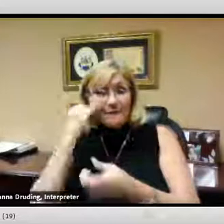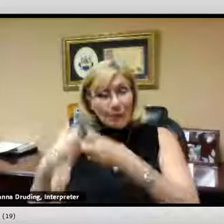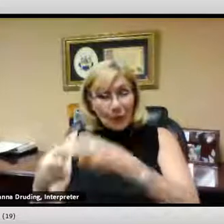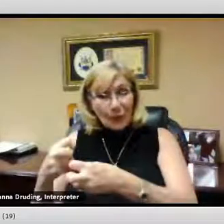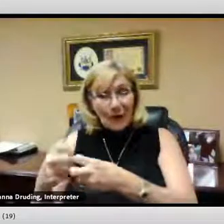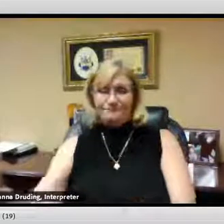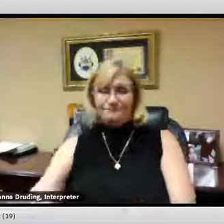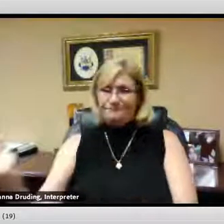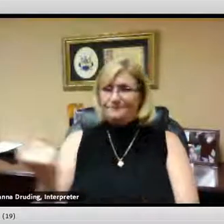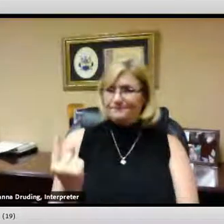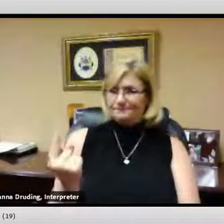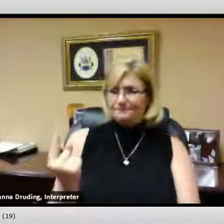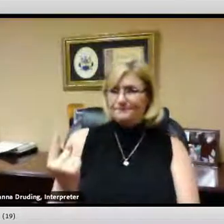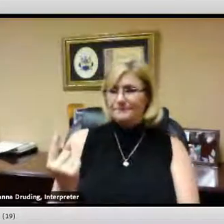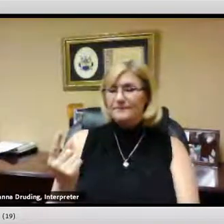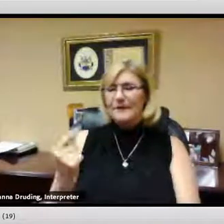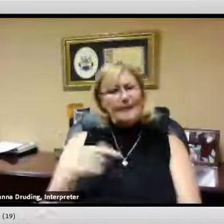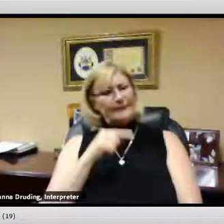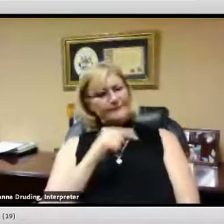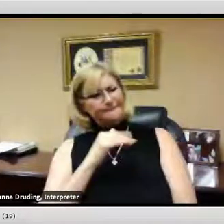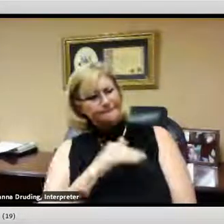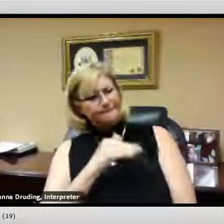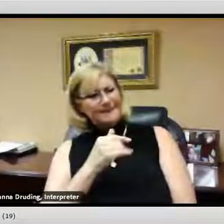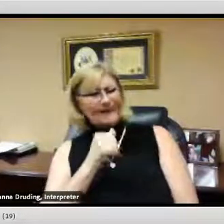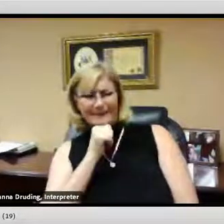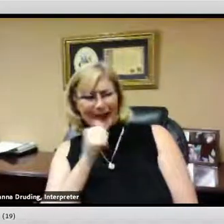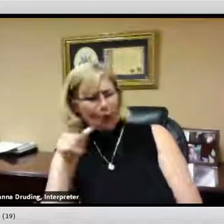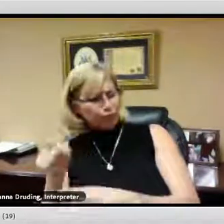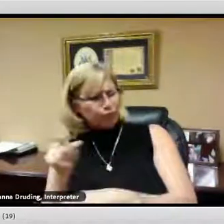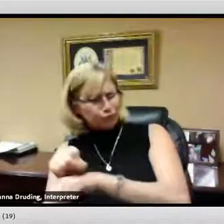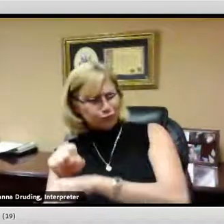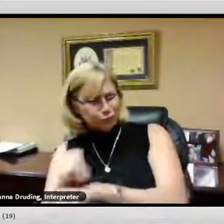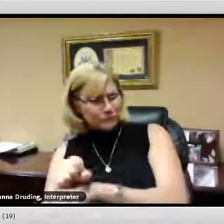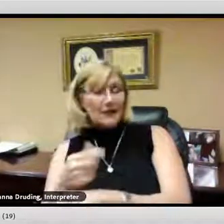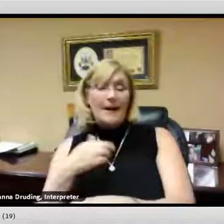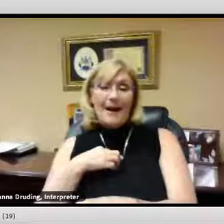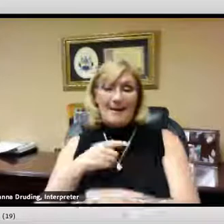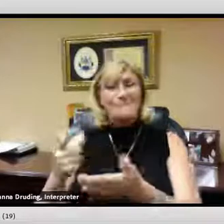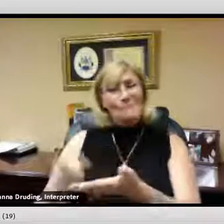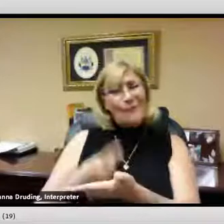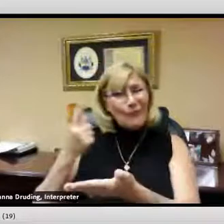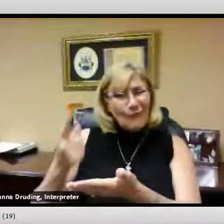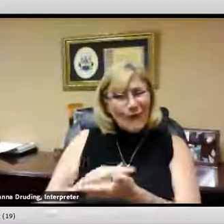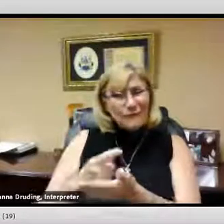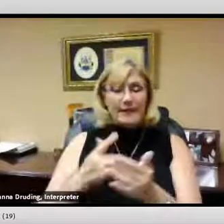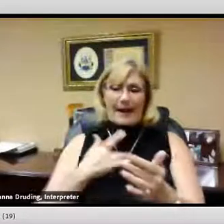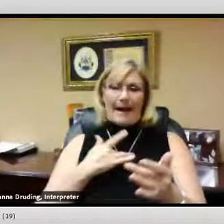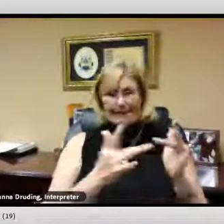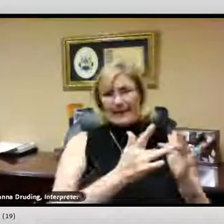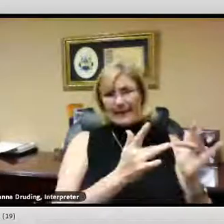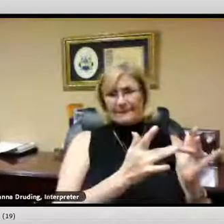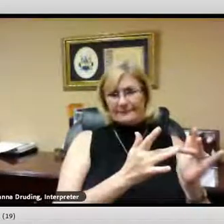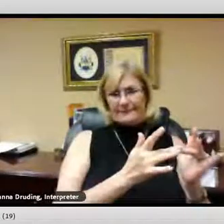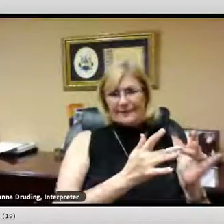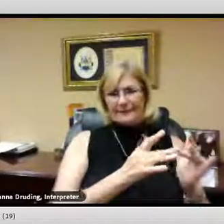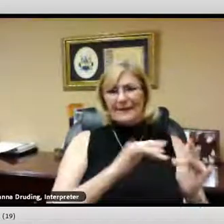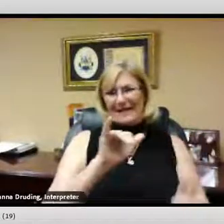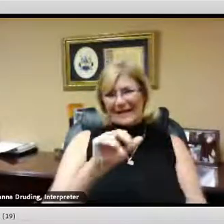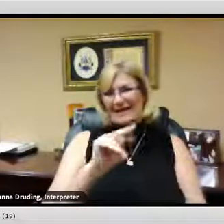first person people come to say this isn't working, and I'm most often the person that contacts